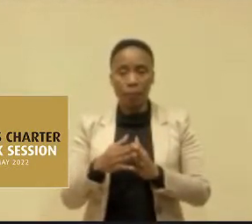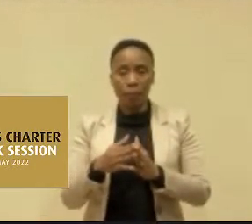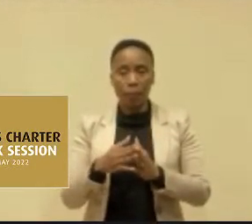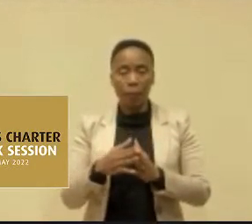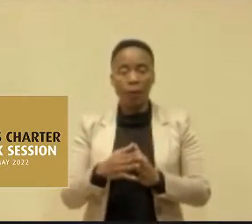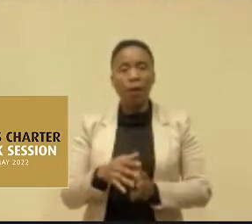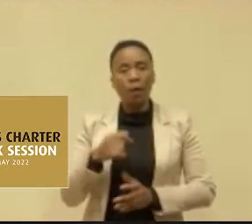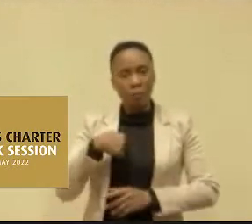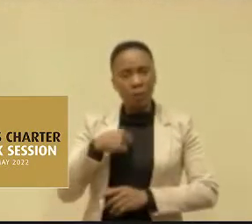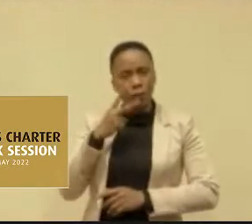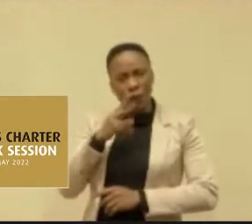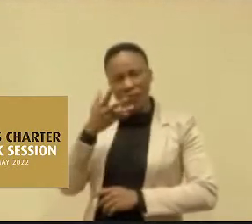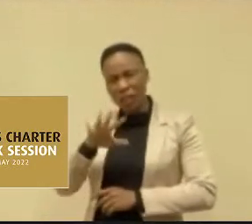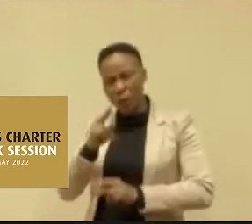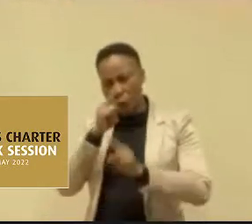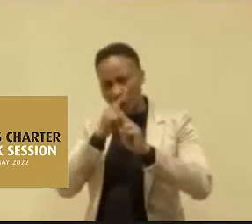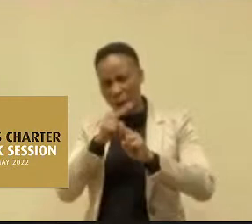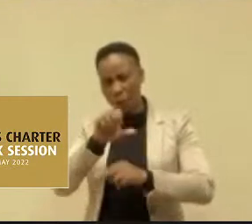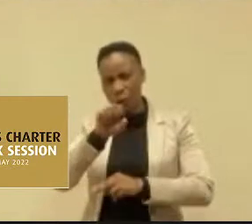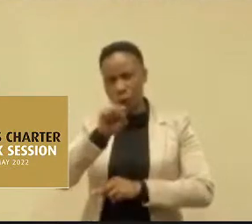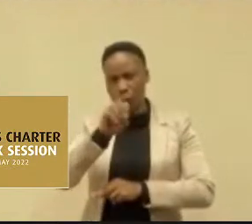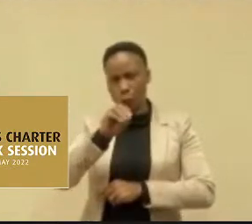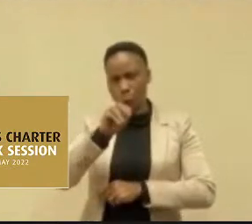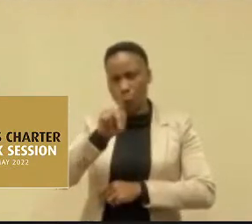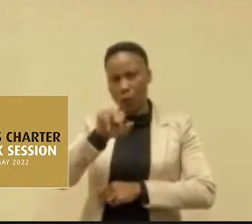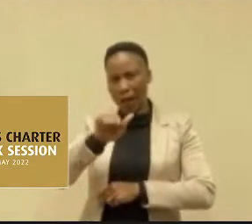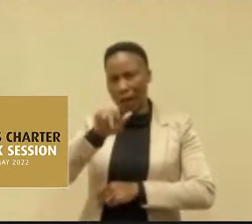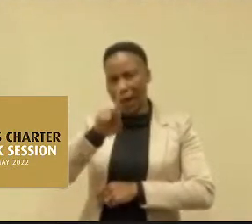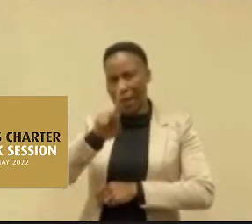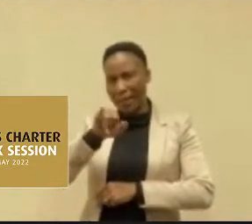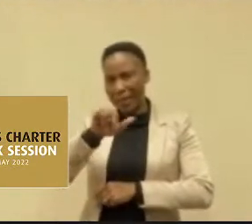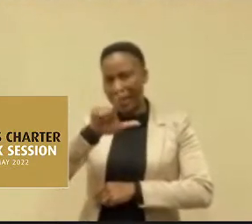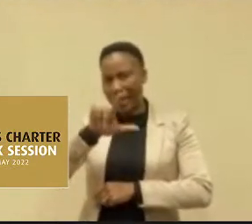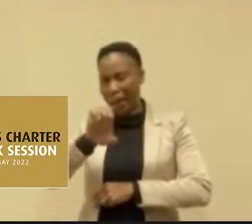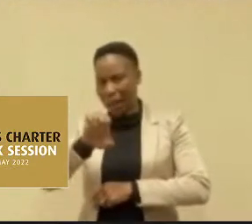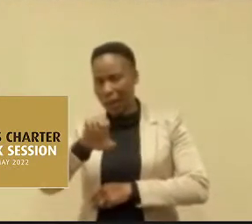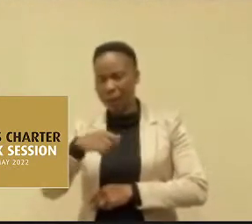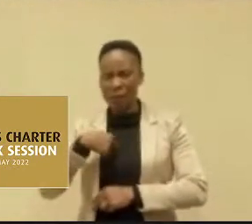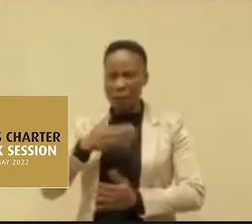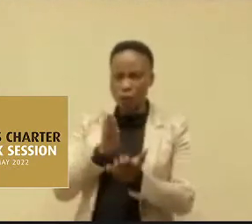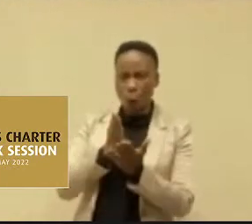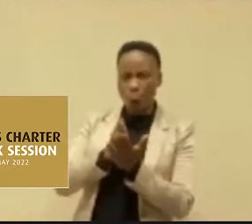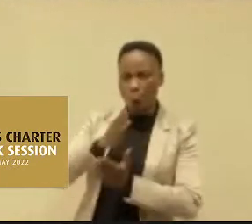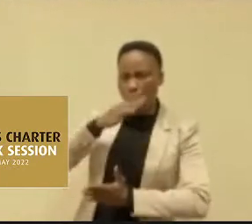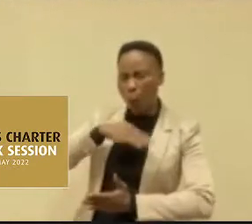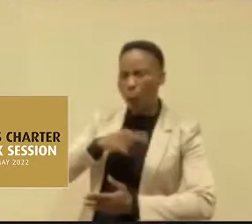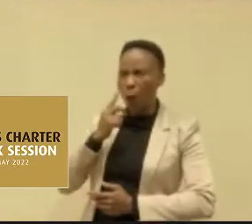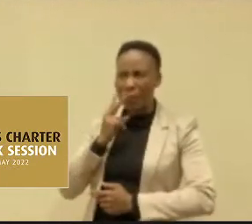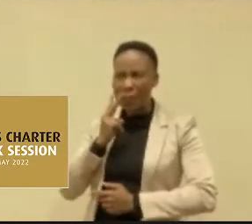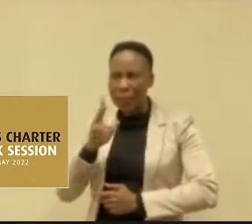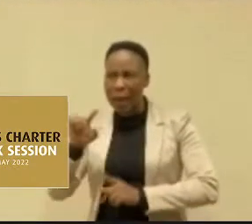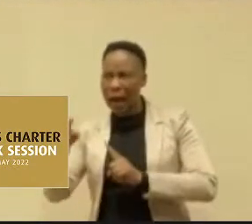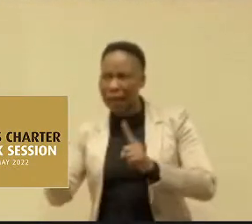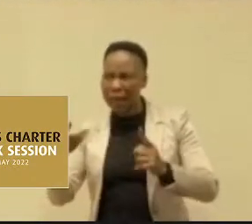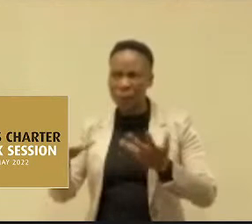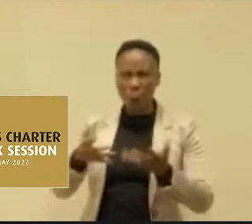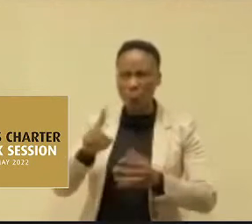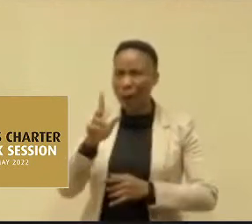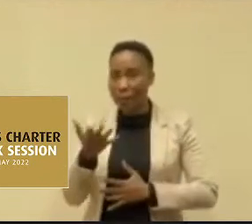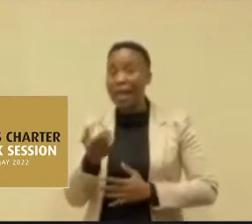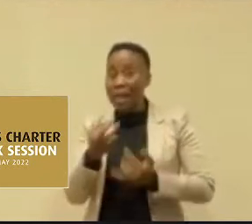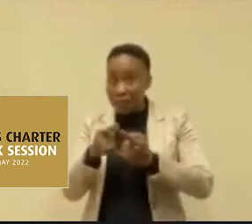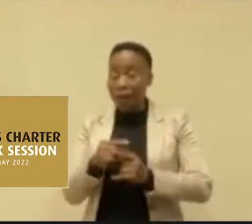sonai killer and i'm not sure where if i've not seen the others they must just hide in